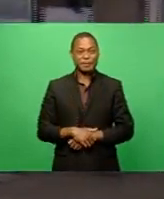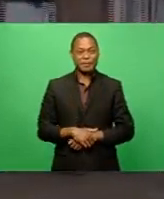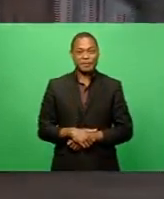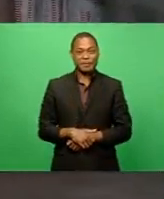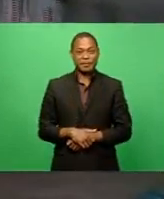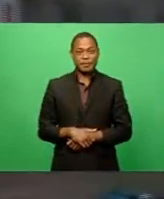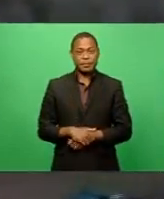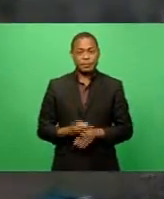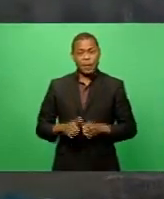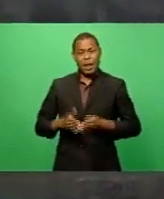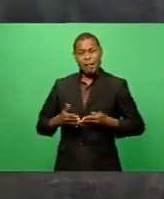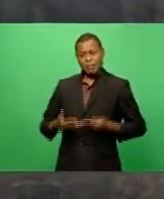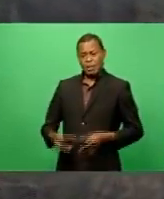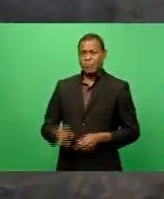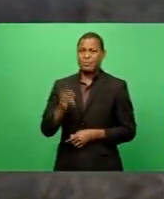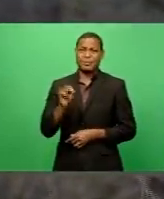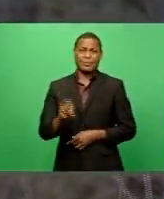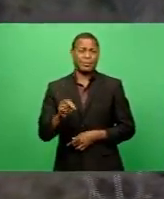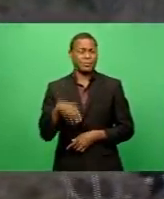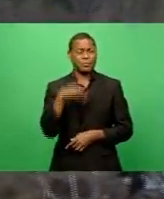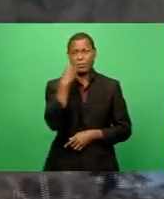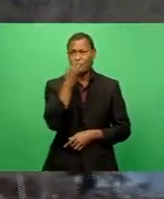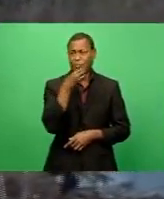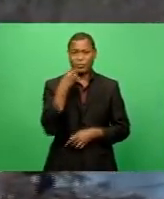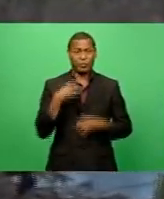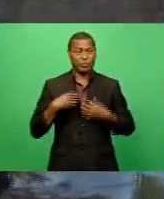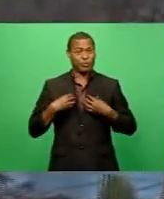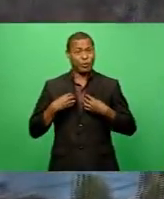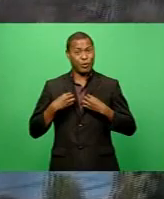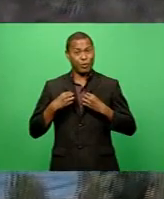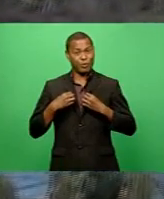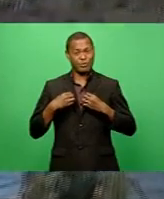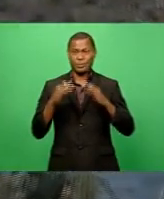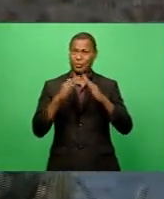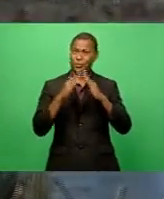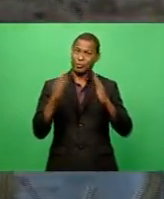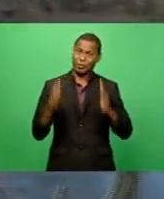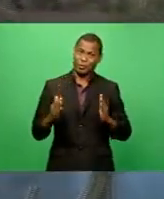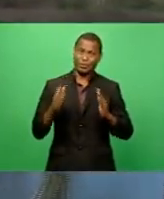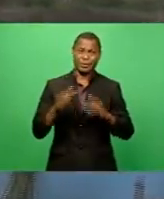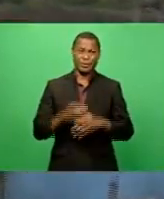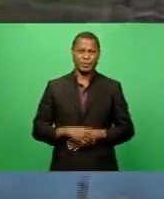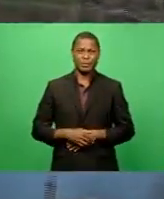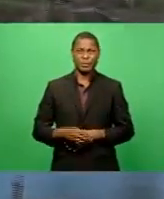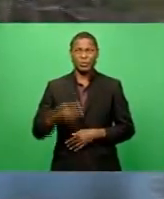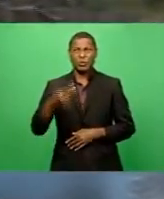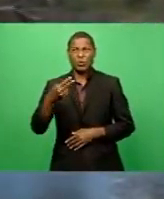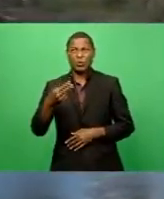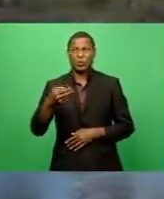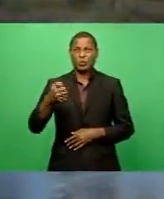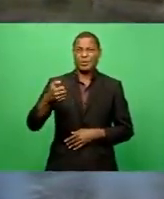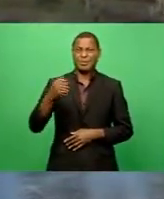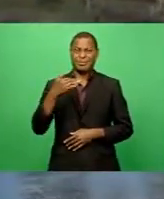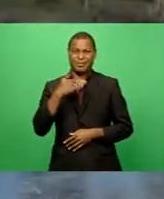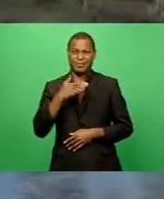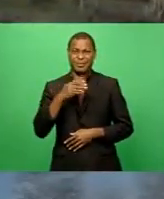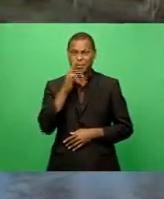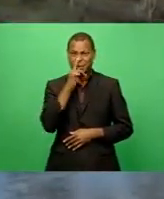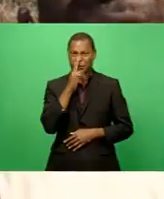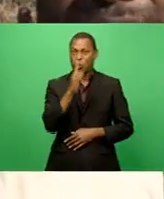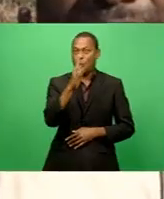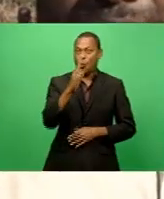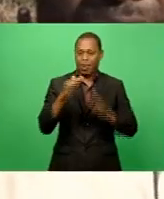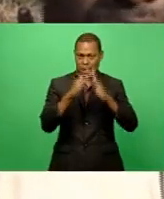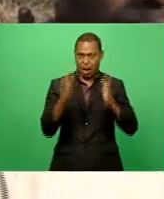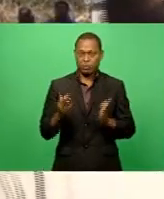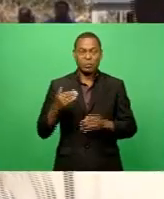Right now we are in need of food, clothes and tent for shelter. At the moment, about 260 people are taking shelter in one of the houses.